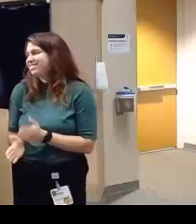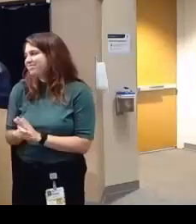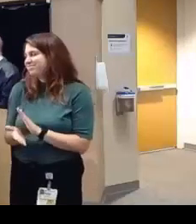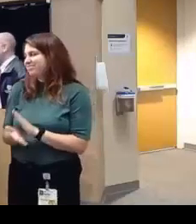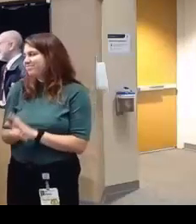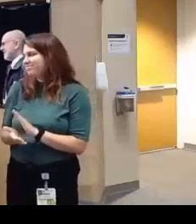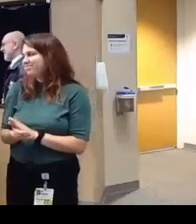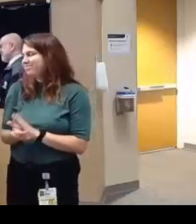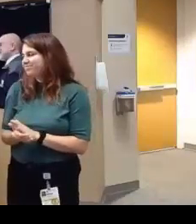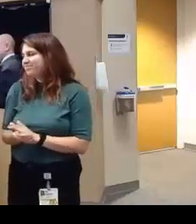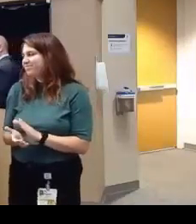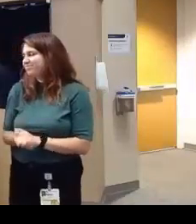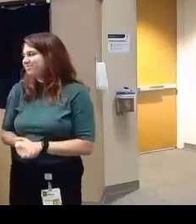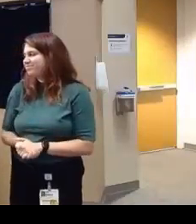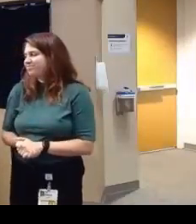Okay.